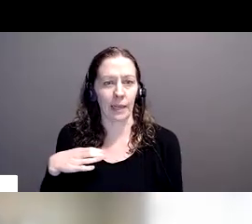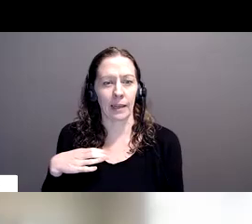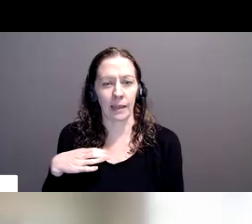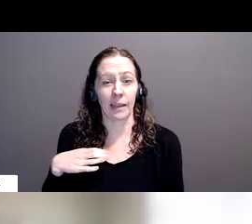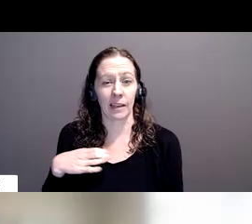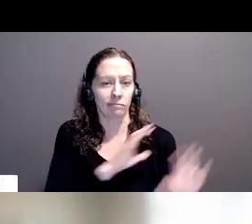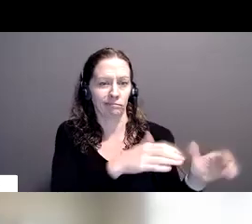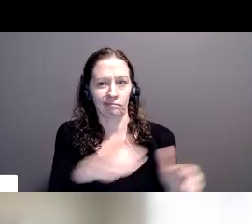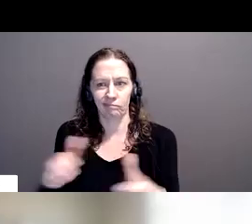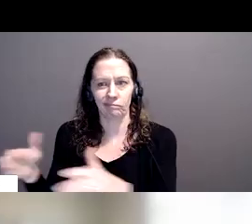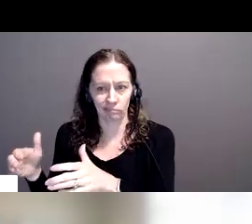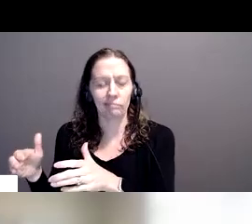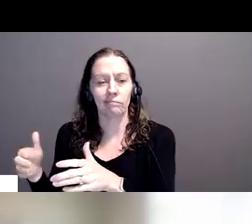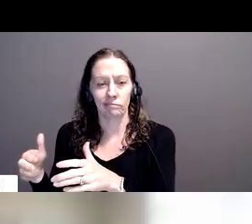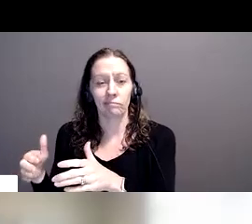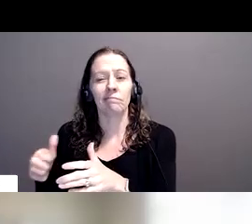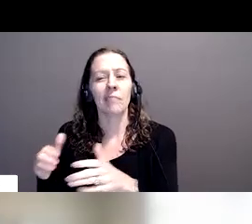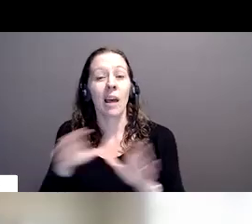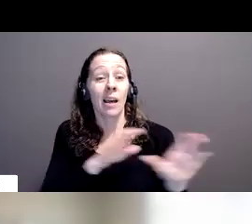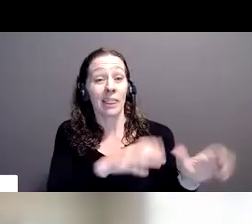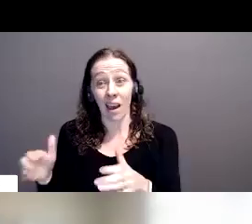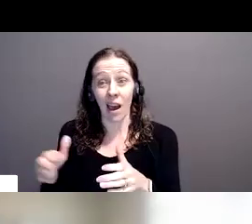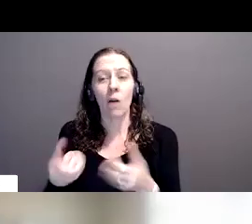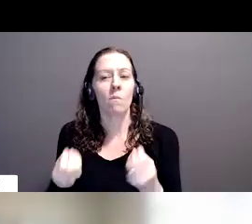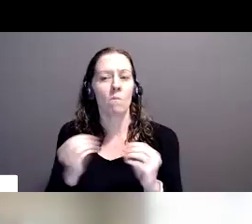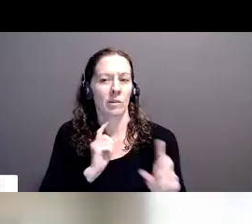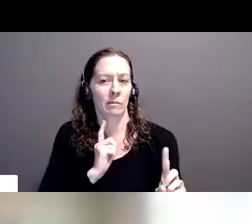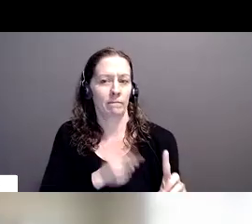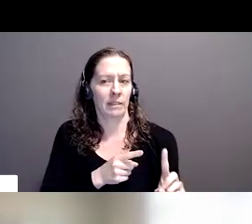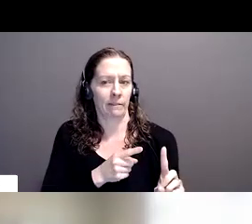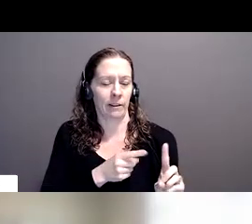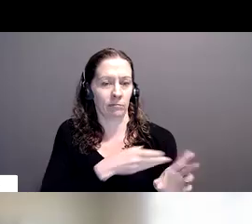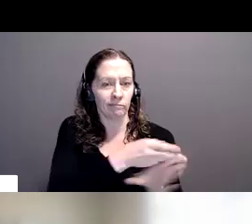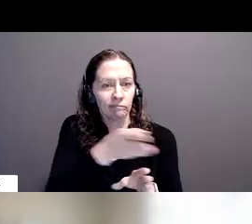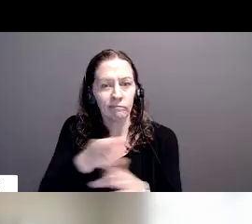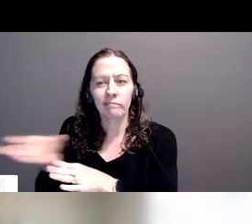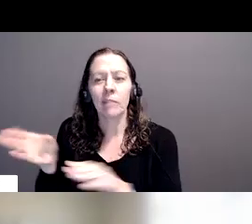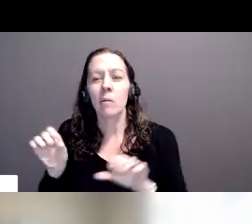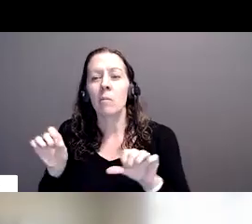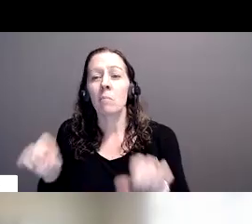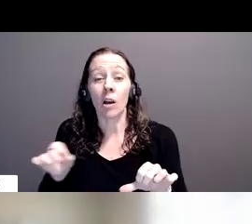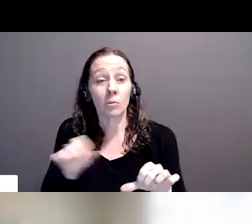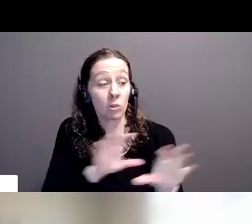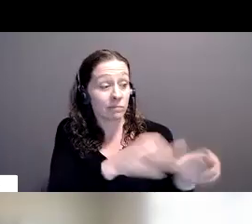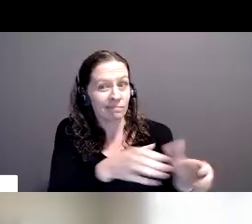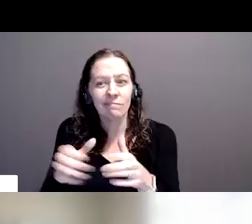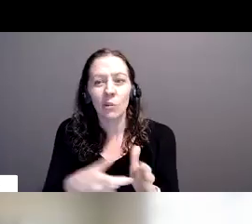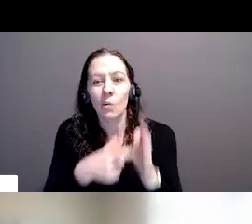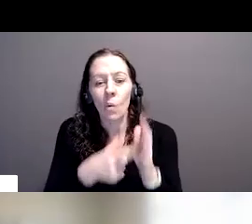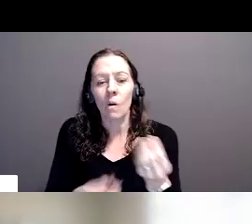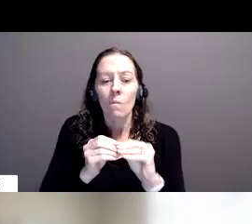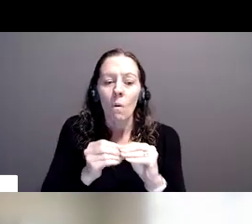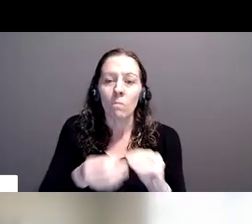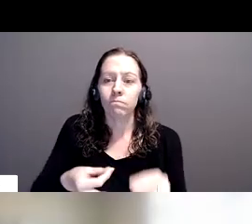up for cases involving more specialized areas that may benefit from expert assessment or advice. And as